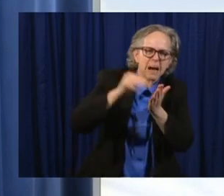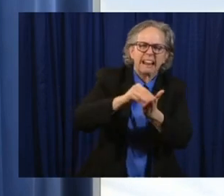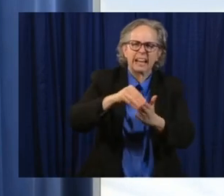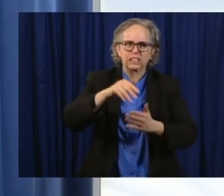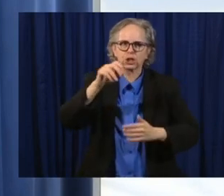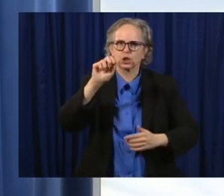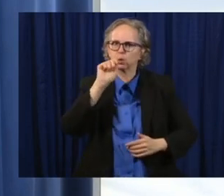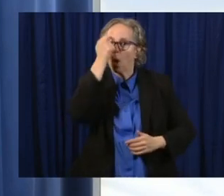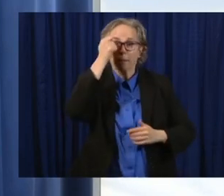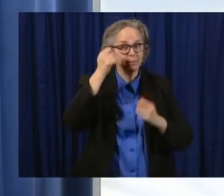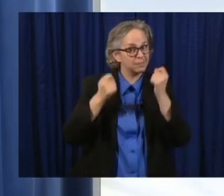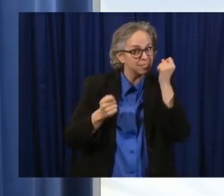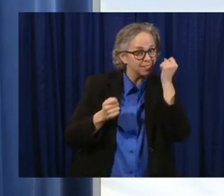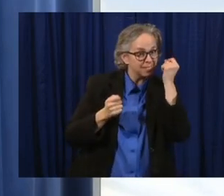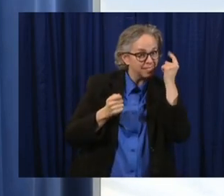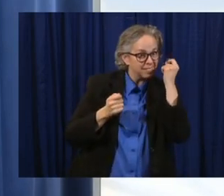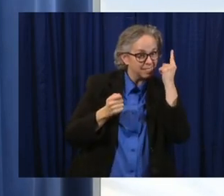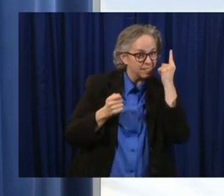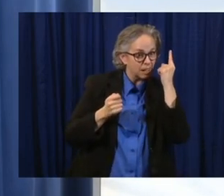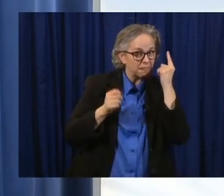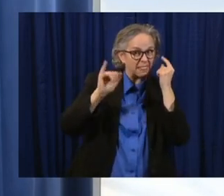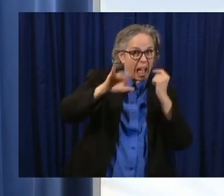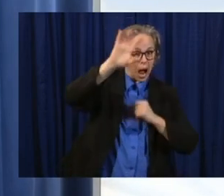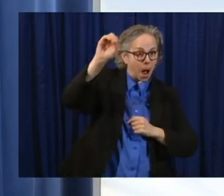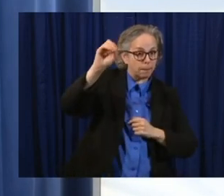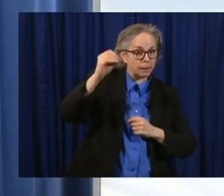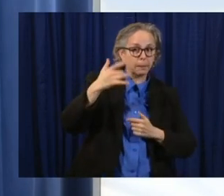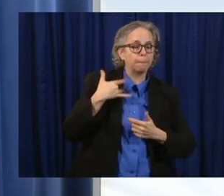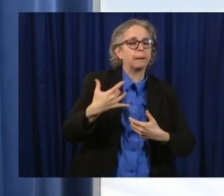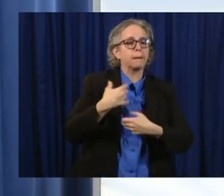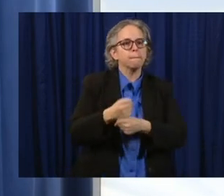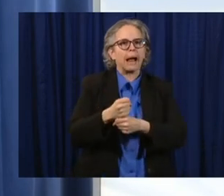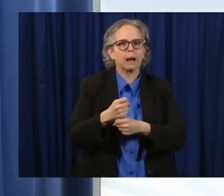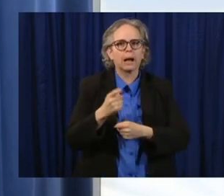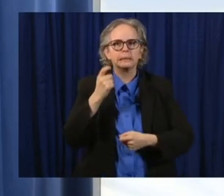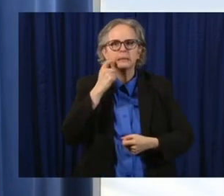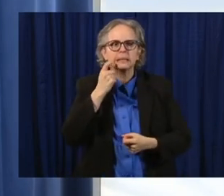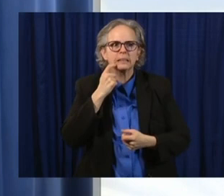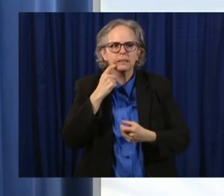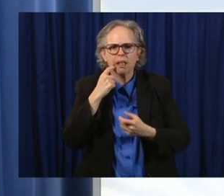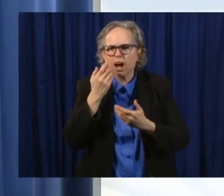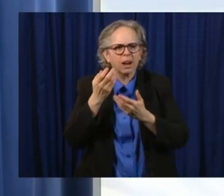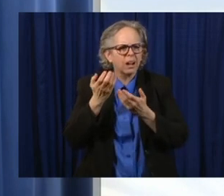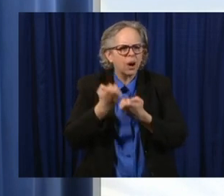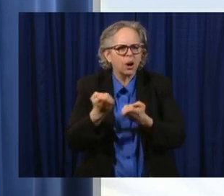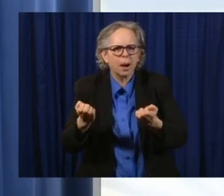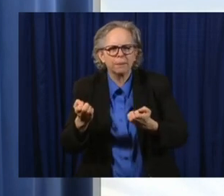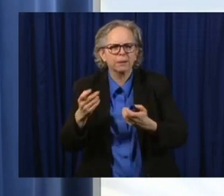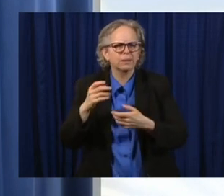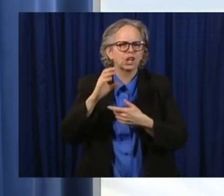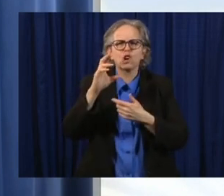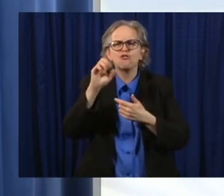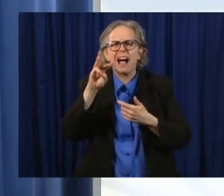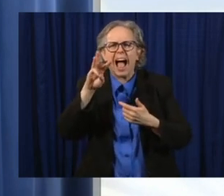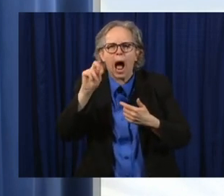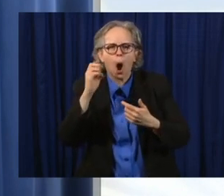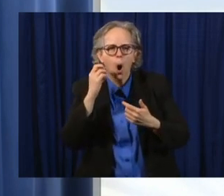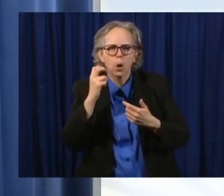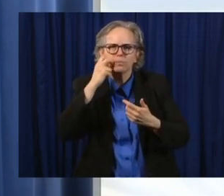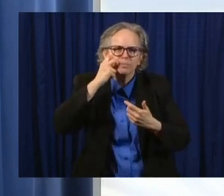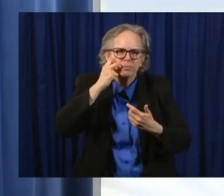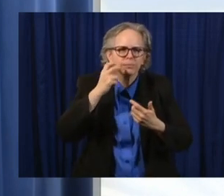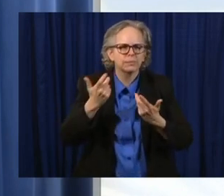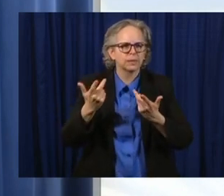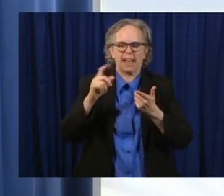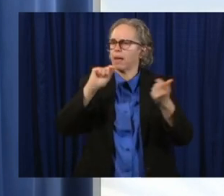restorations such as crowns, dentures, and dental surgical guides. The Manufacturing Alliance helped Rowe Dental